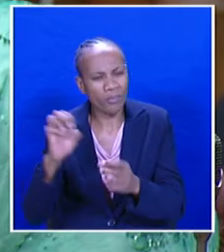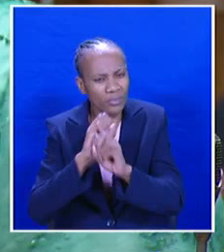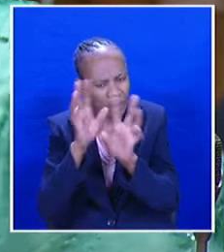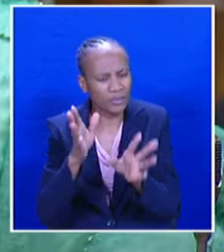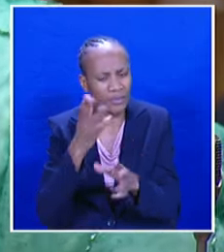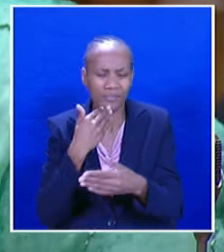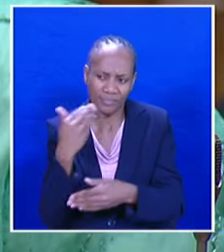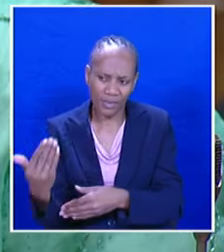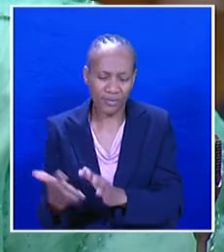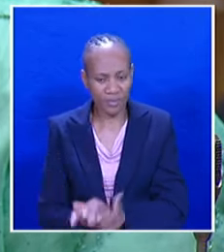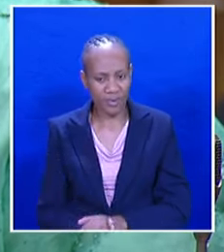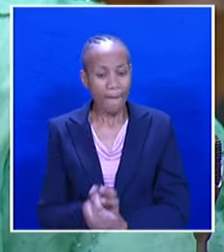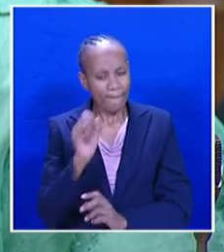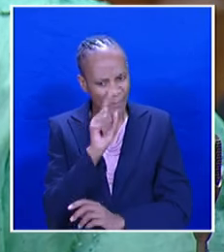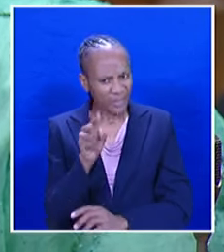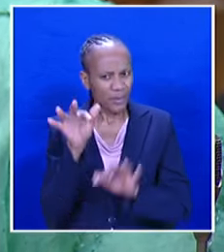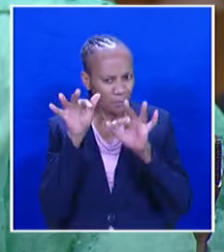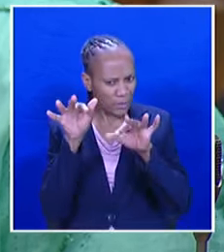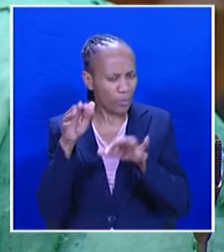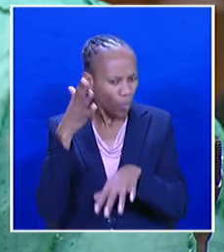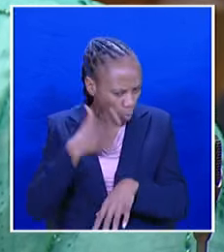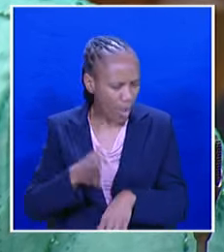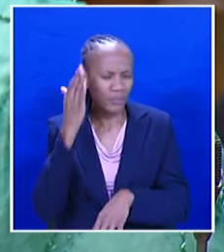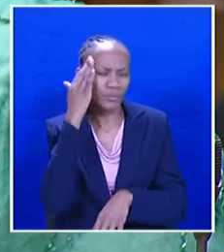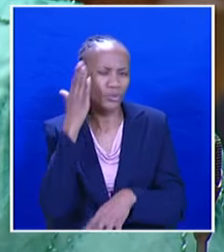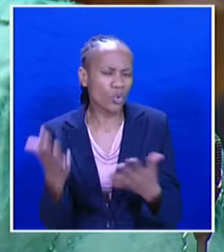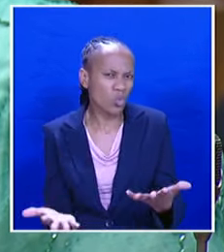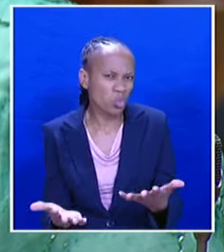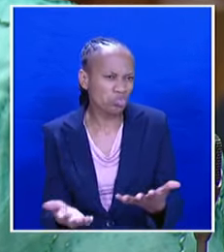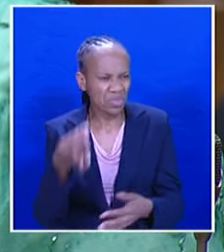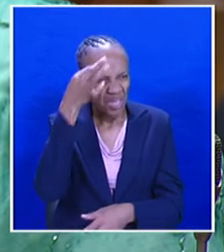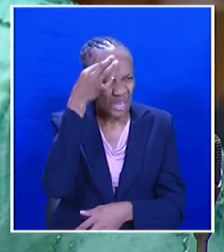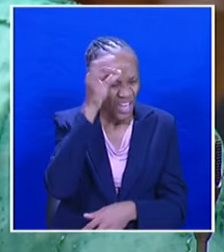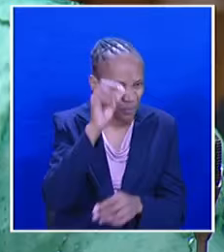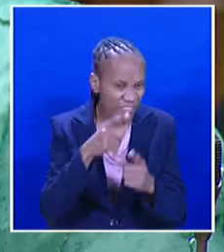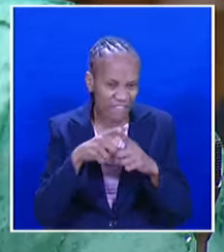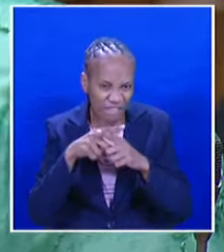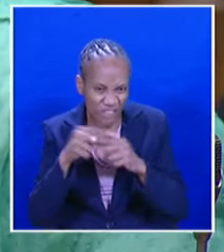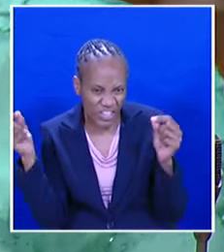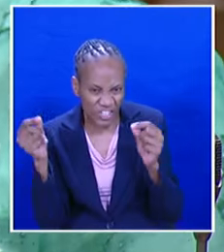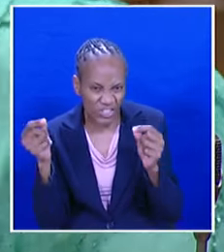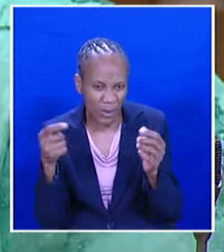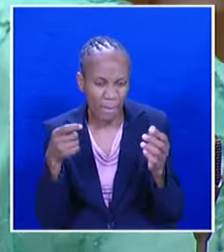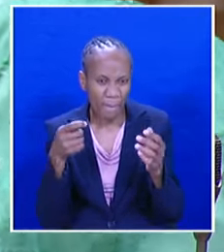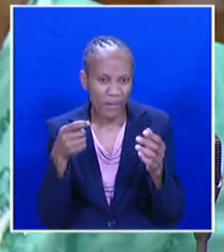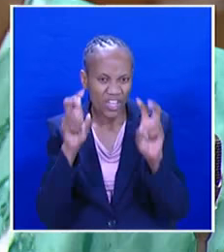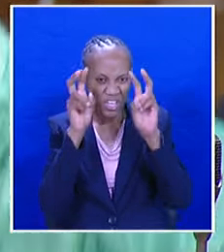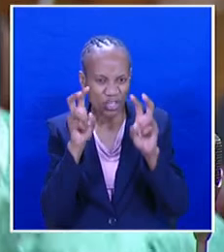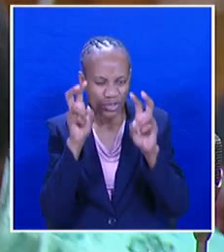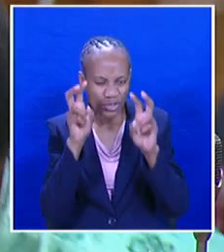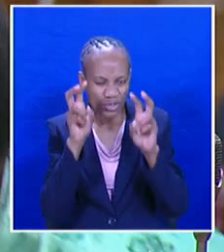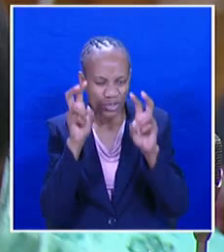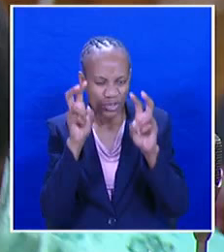public interest to know if government has actually finalized the issue of tariffs. Thank you, Chairperson. Honorable